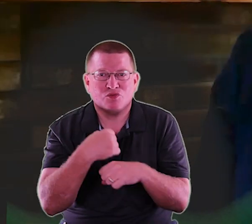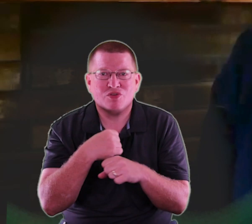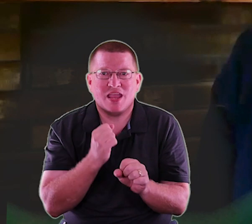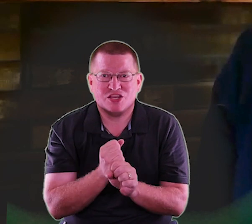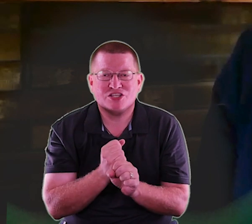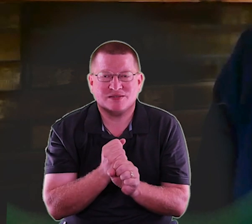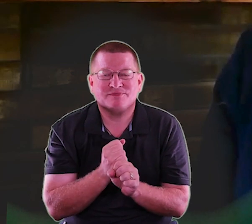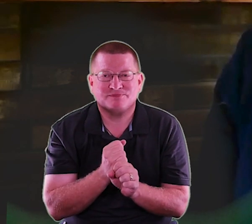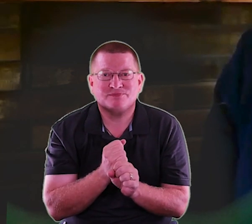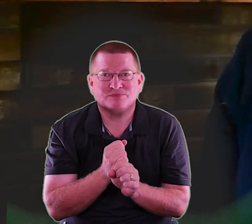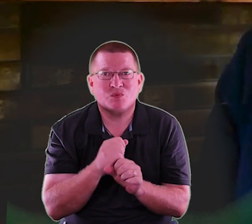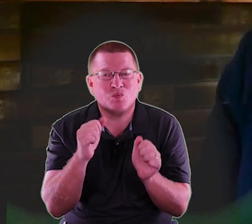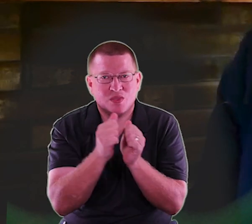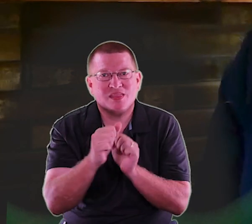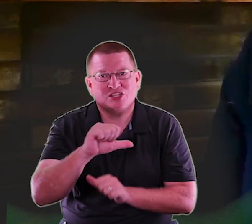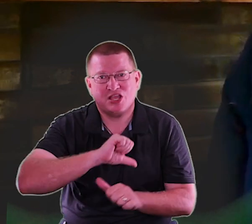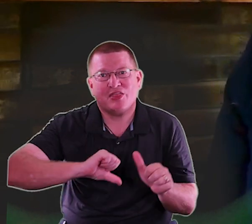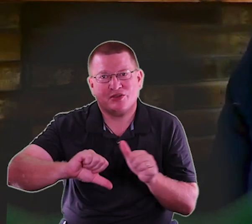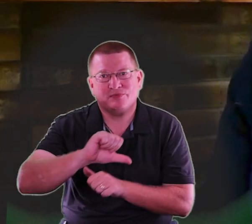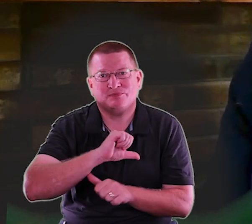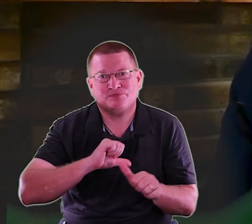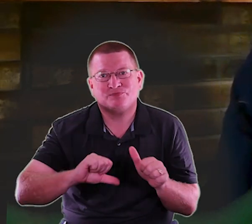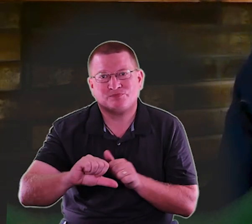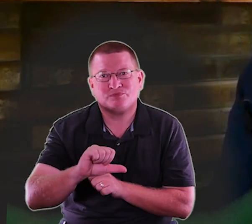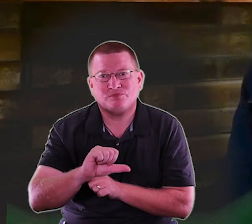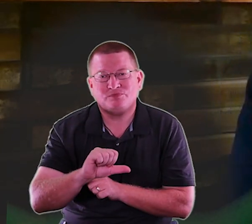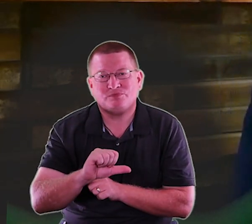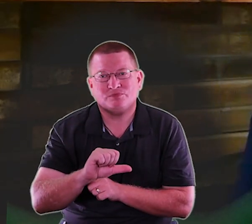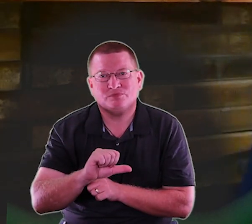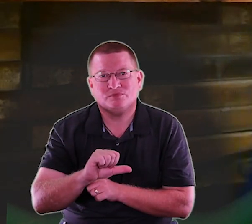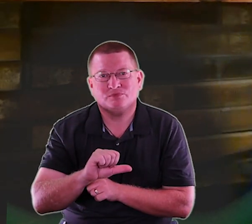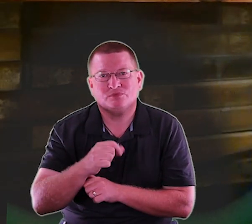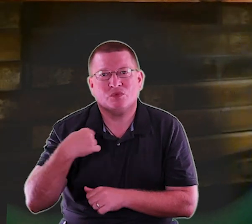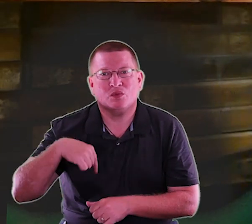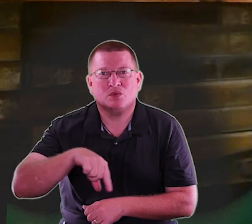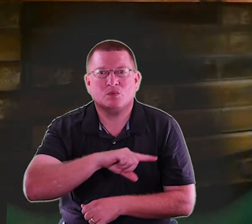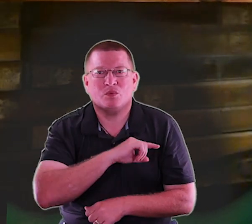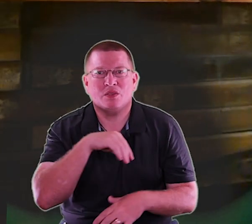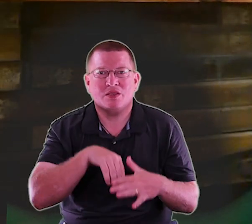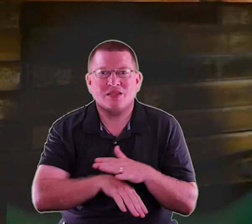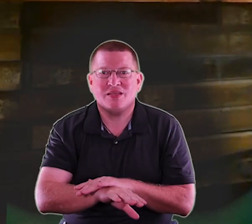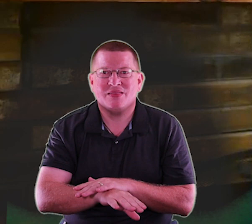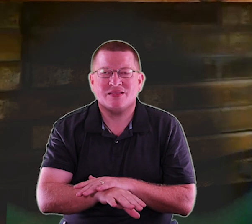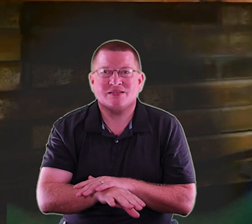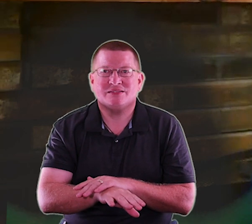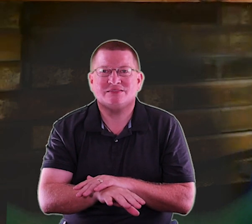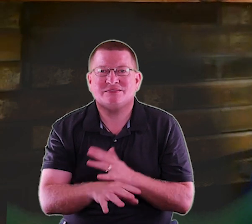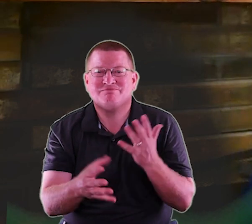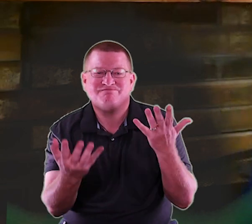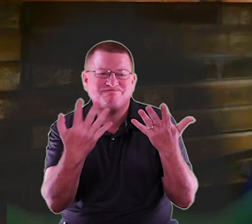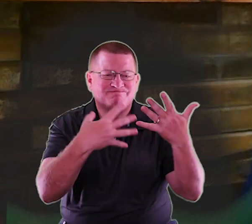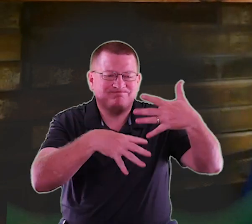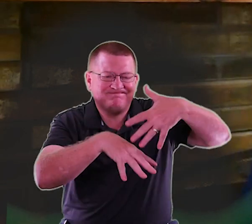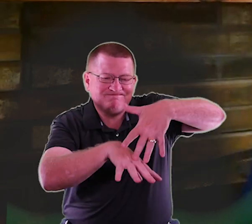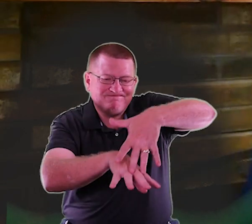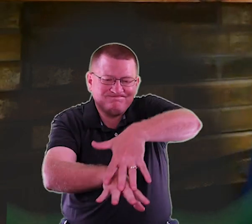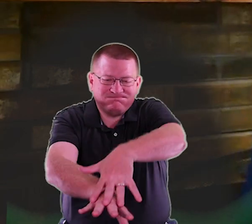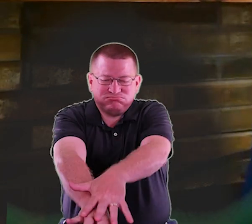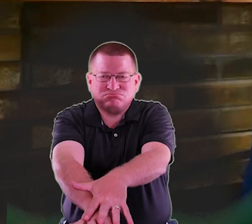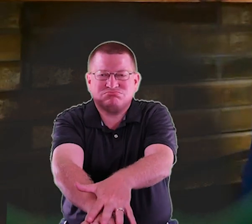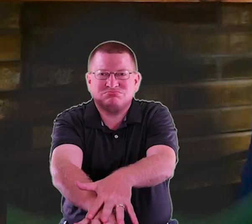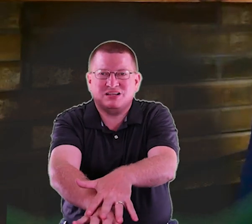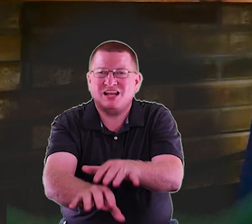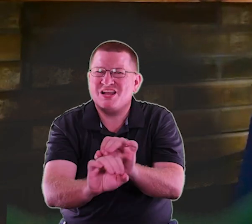creation, with each other. We are inextricably woven together. No